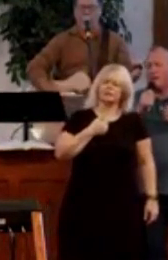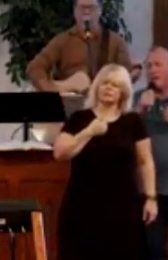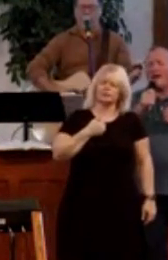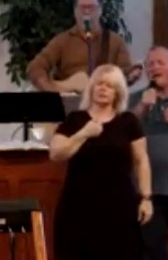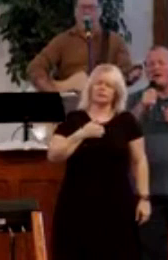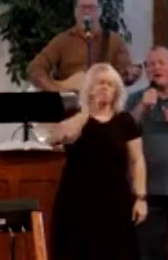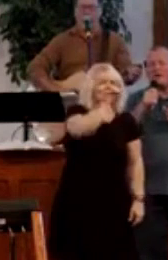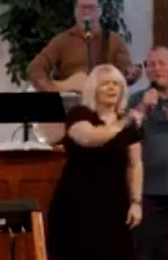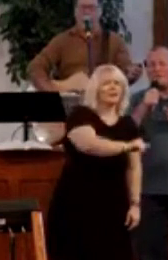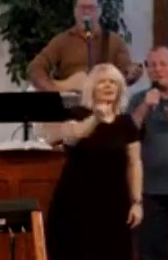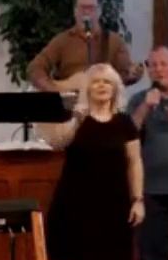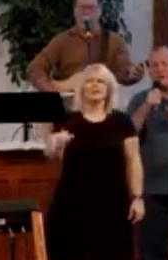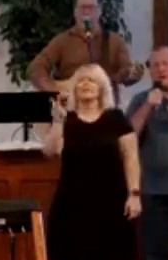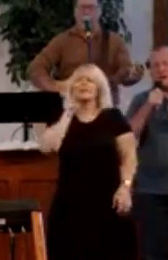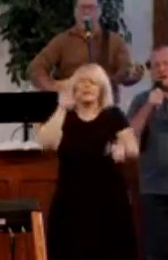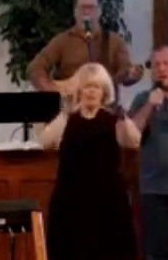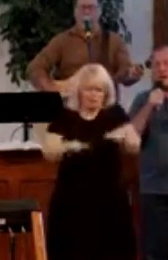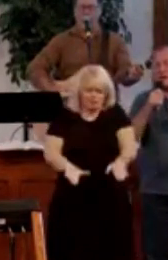and like a